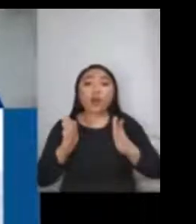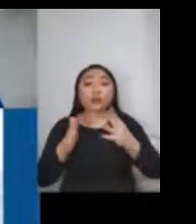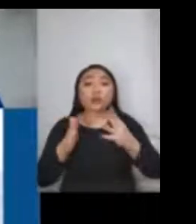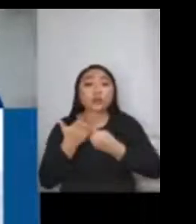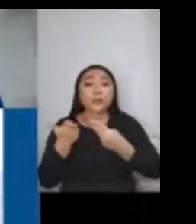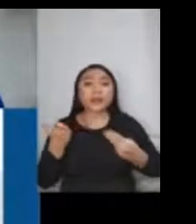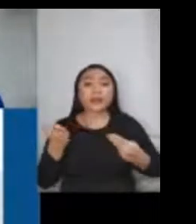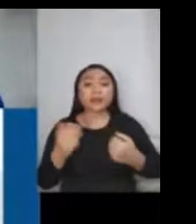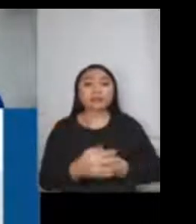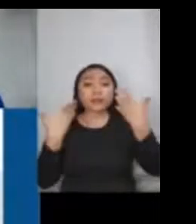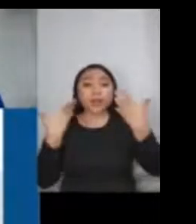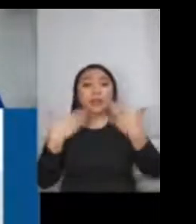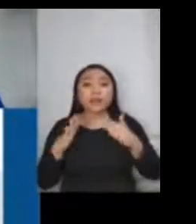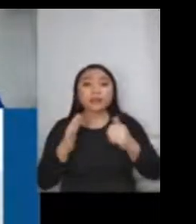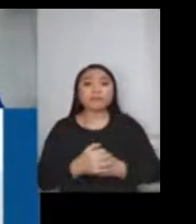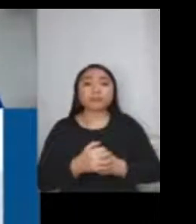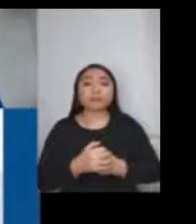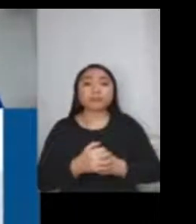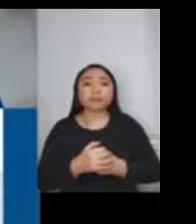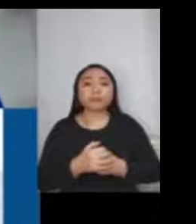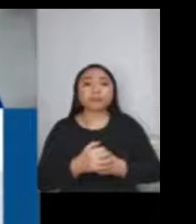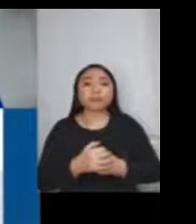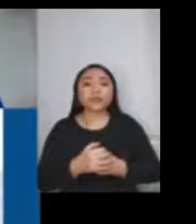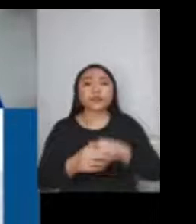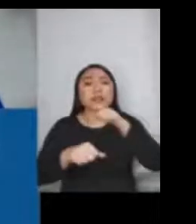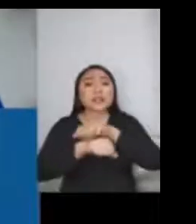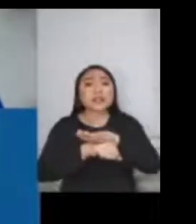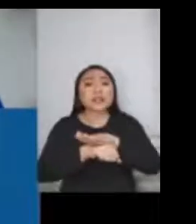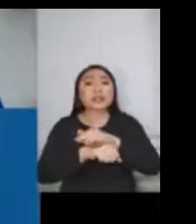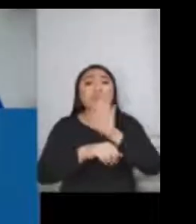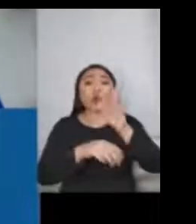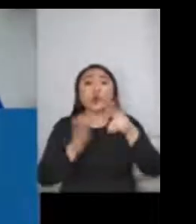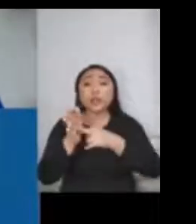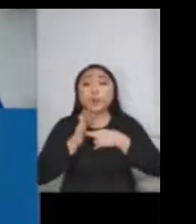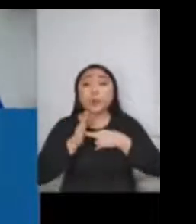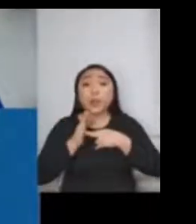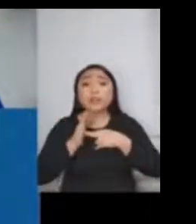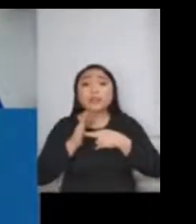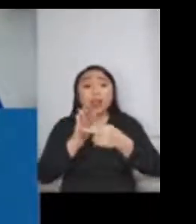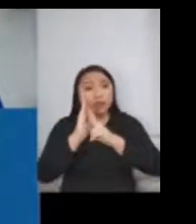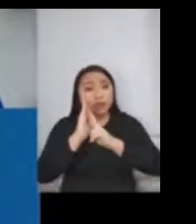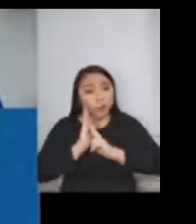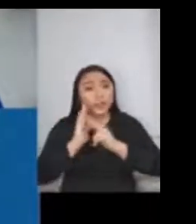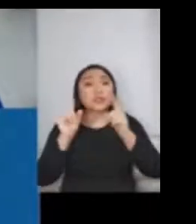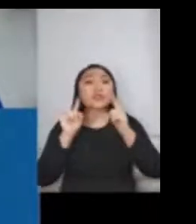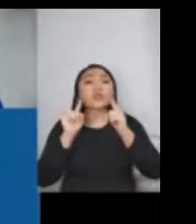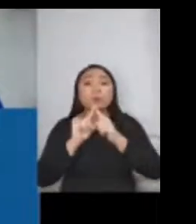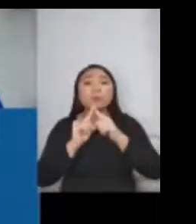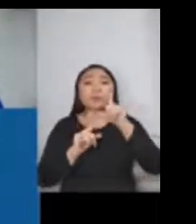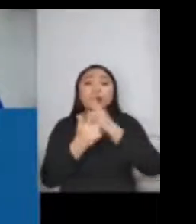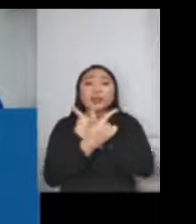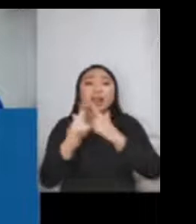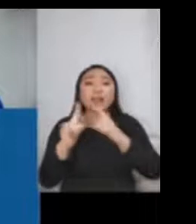author of the material. Okay, after that, you send your request to STII